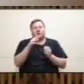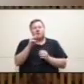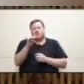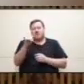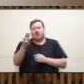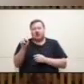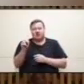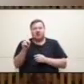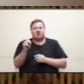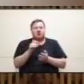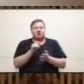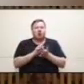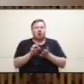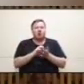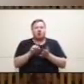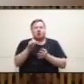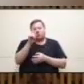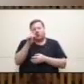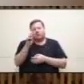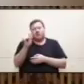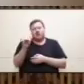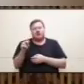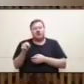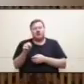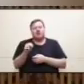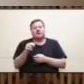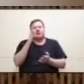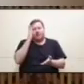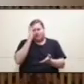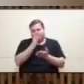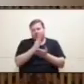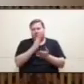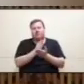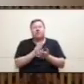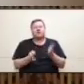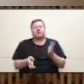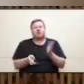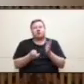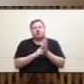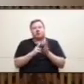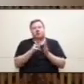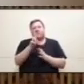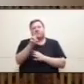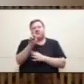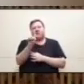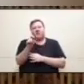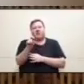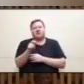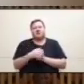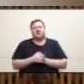contract of more than 1 million, then they will have to register for VAT.